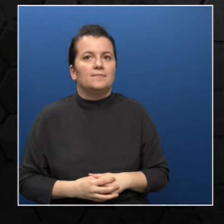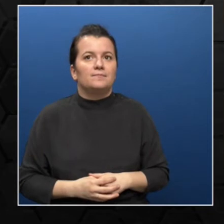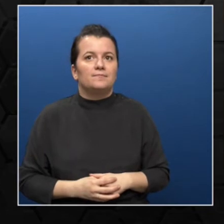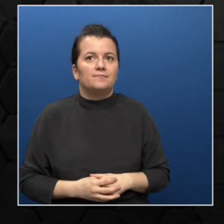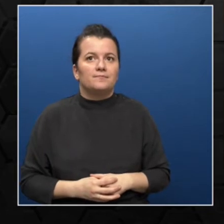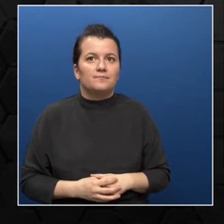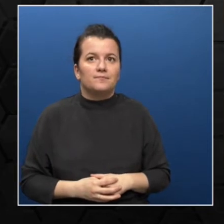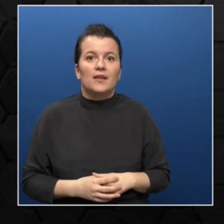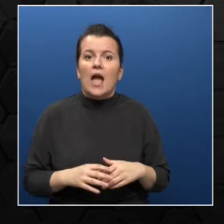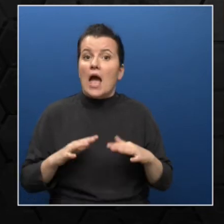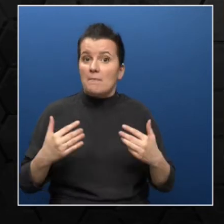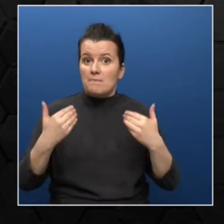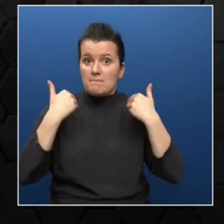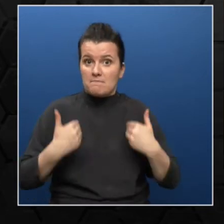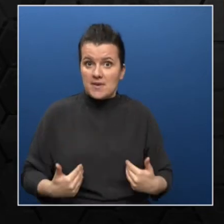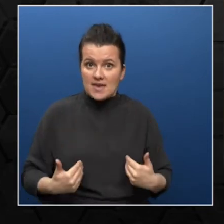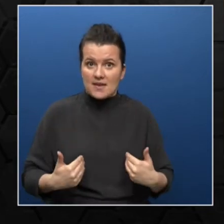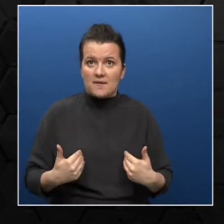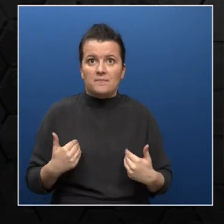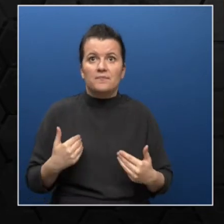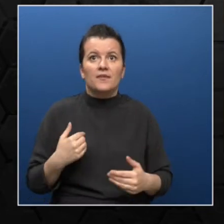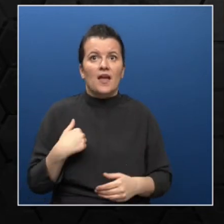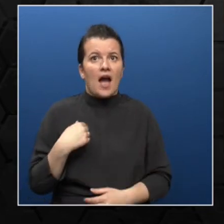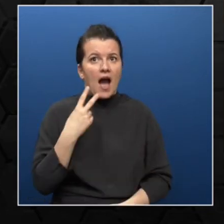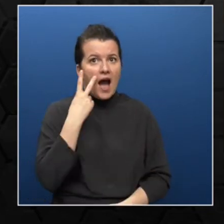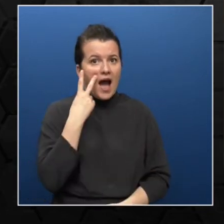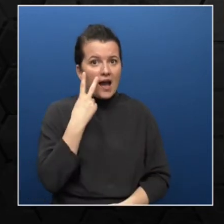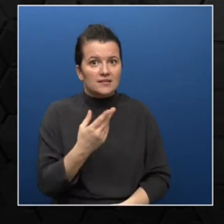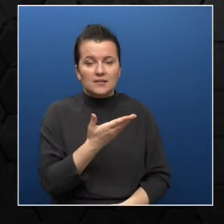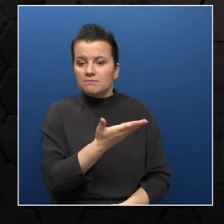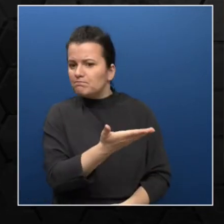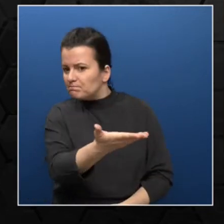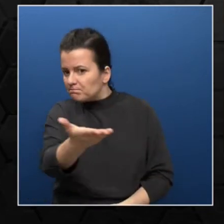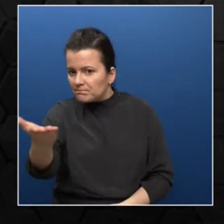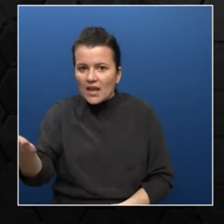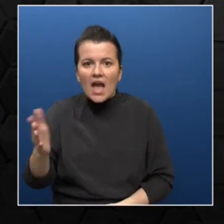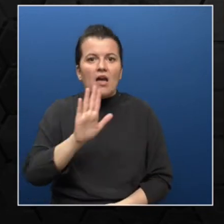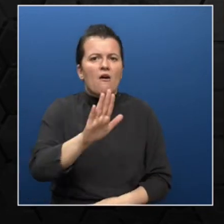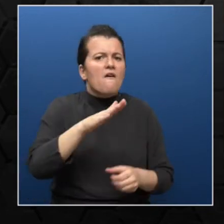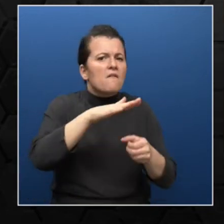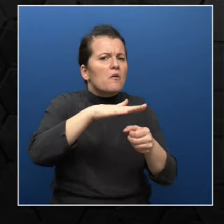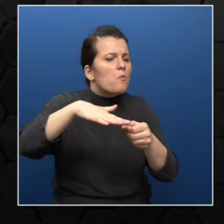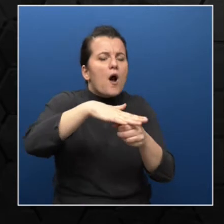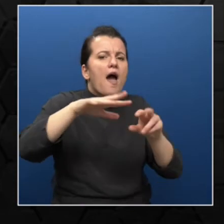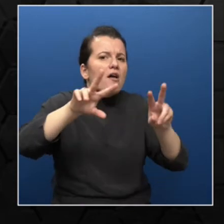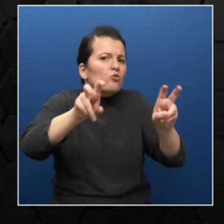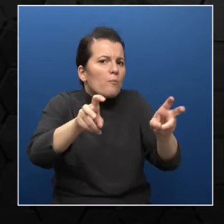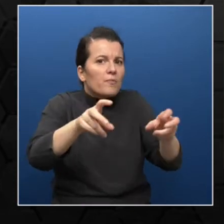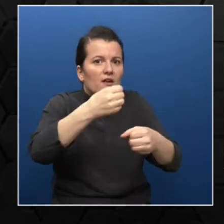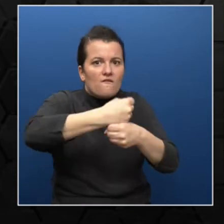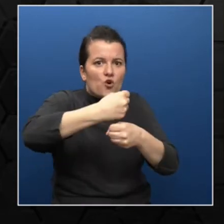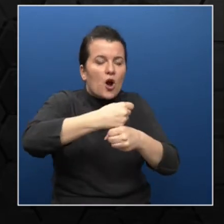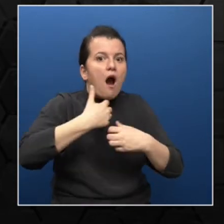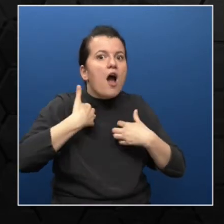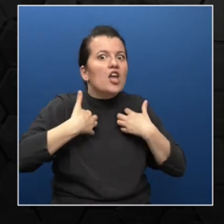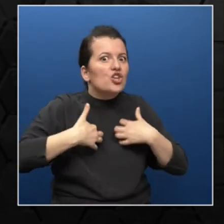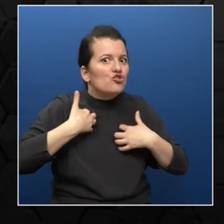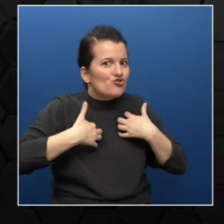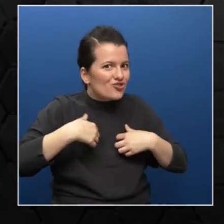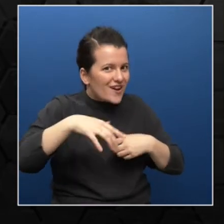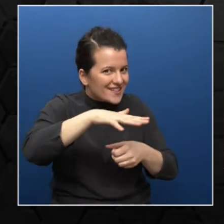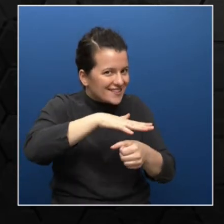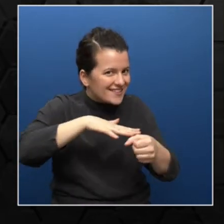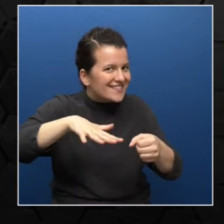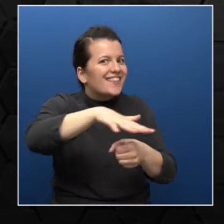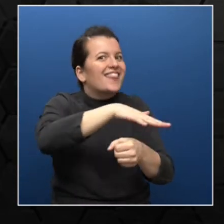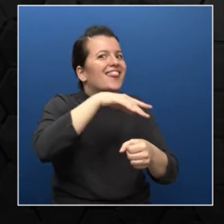identify somebody who's really working on interesting work in a particular field. And then what I try and do is do a